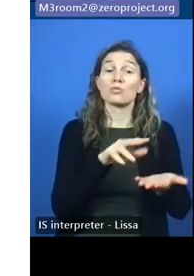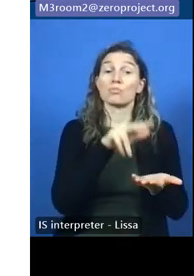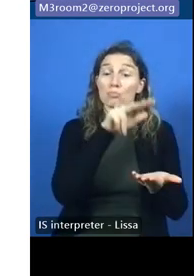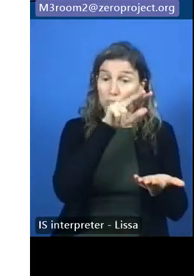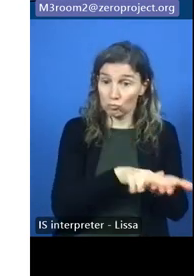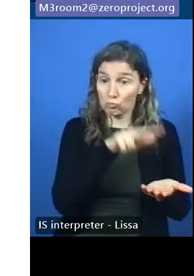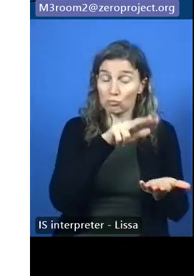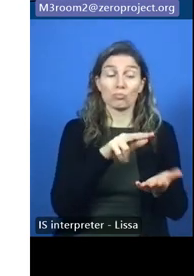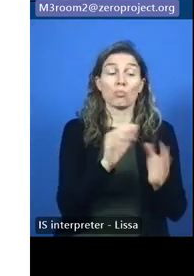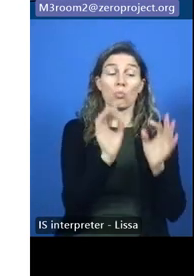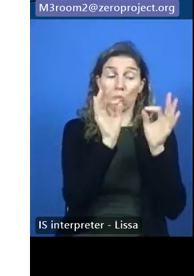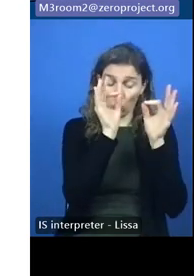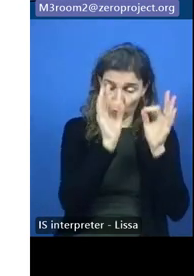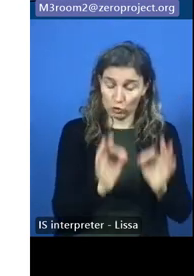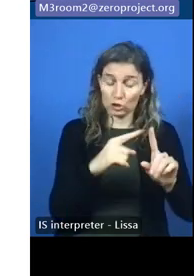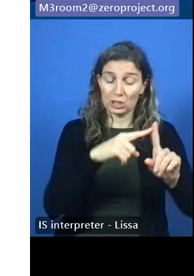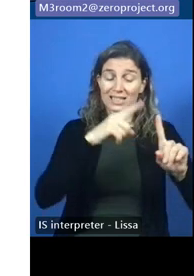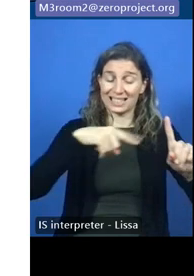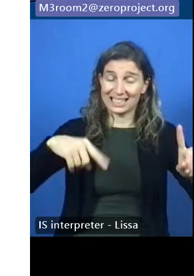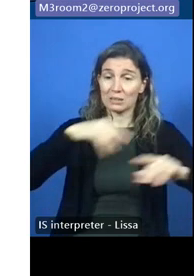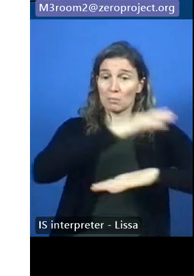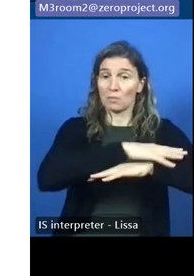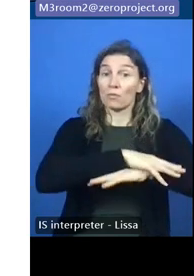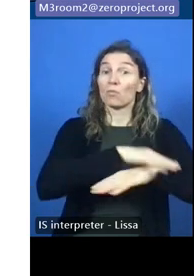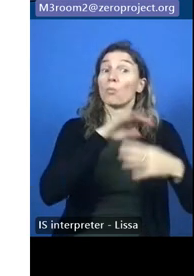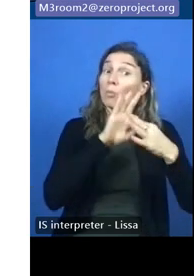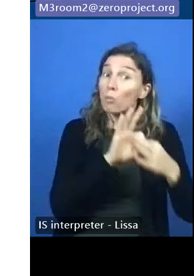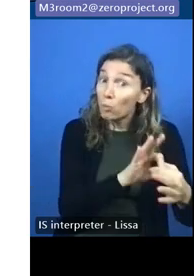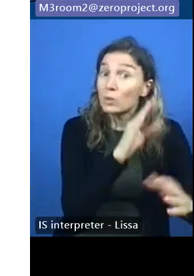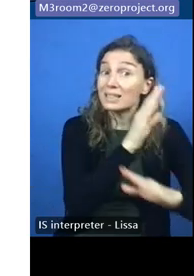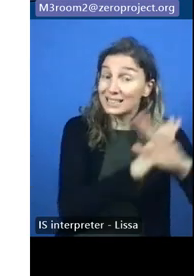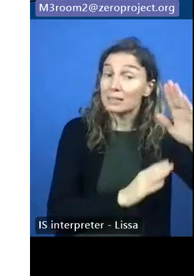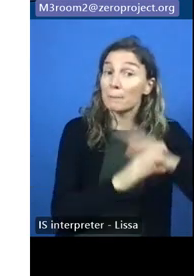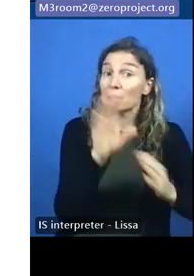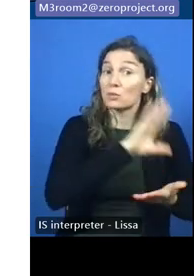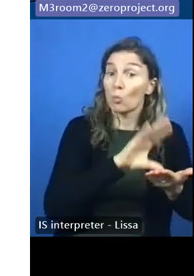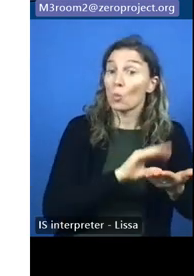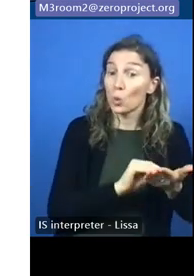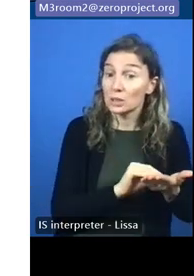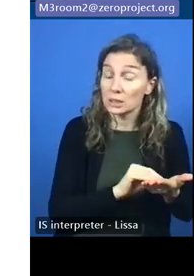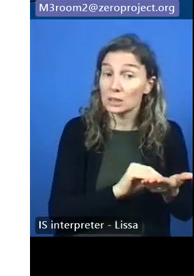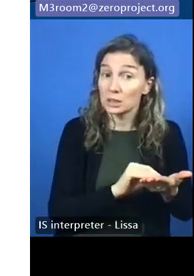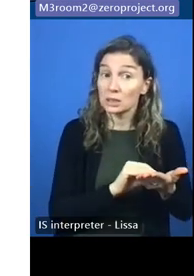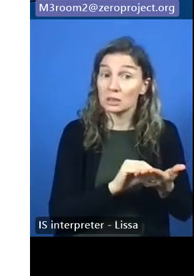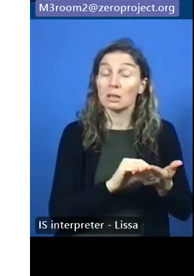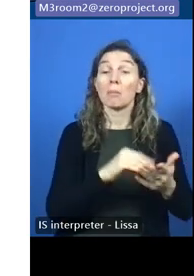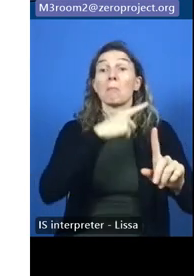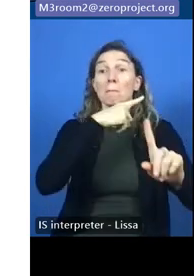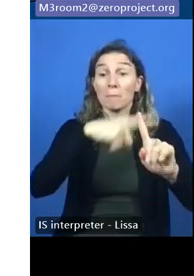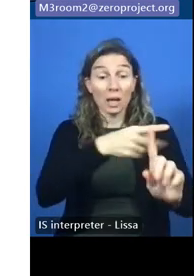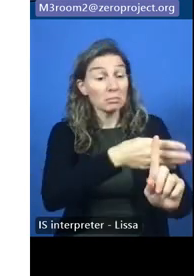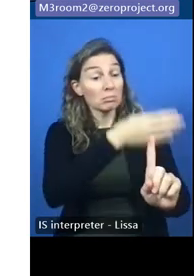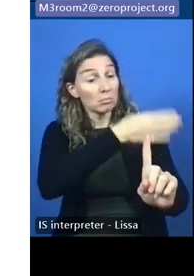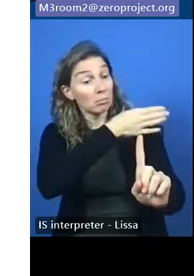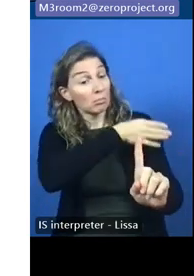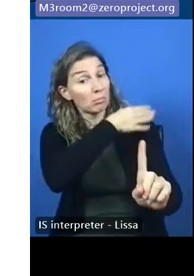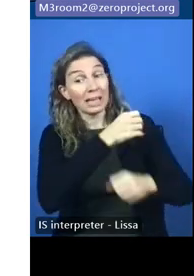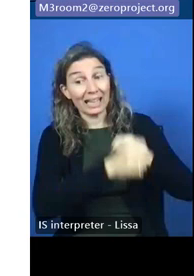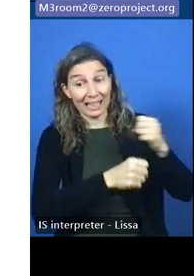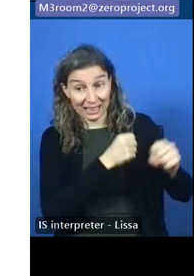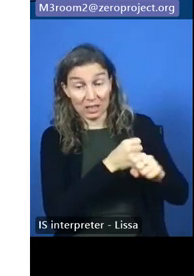official data platform for disability reports. And all the data from previous years is also